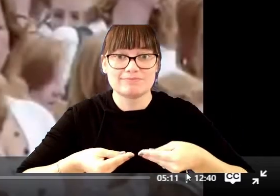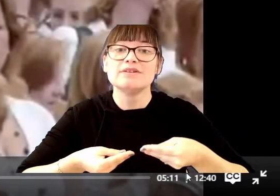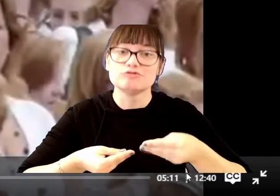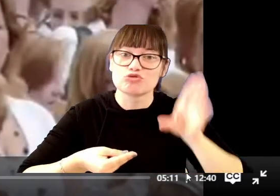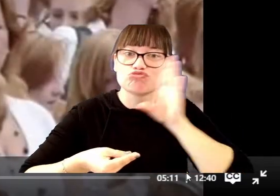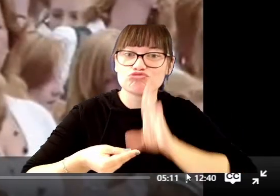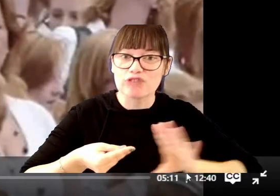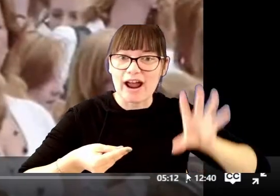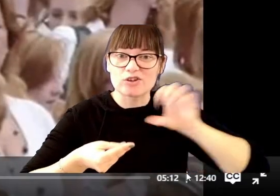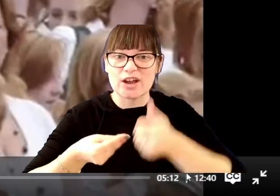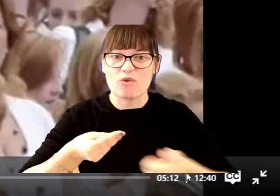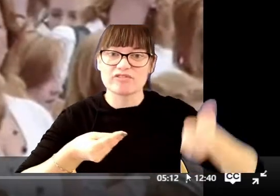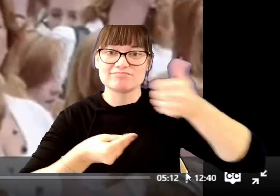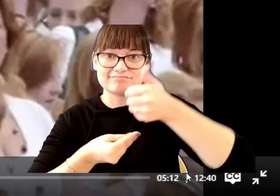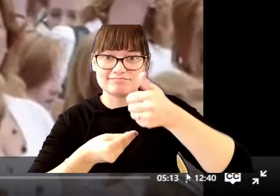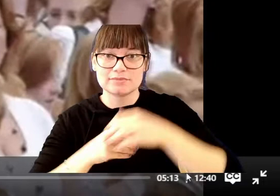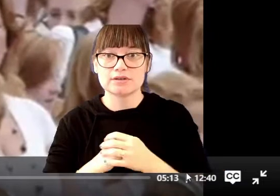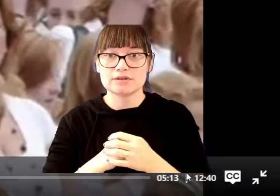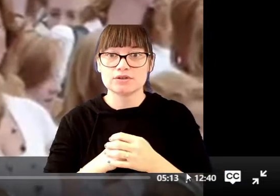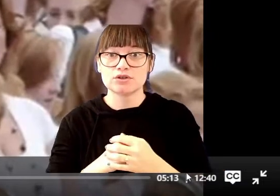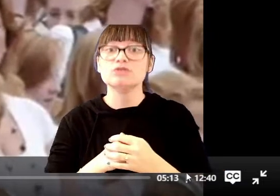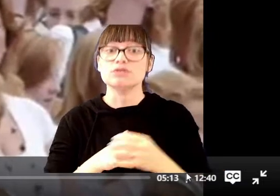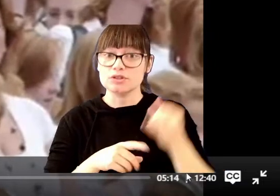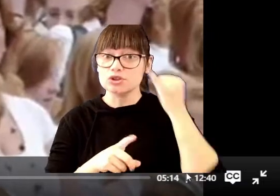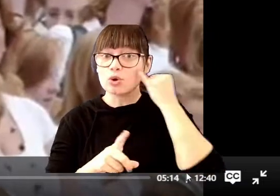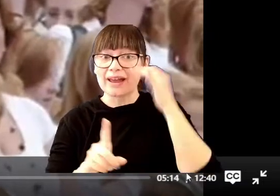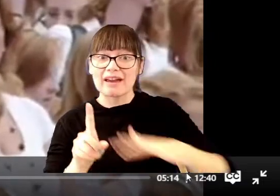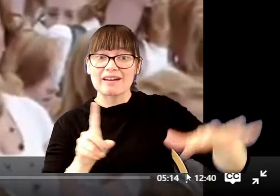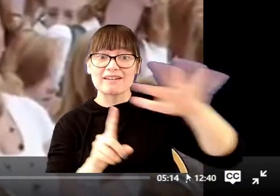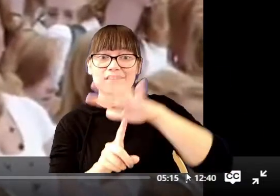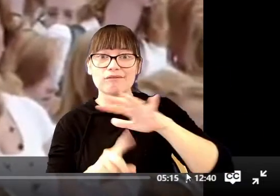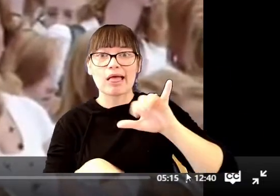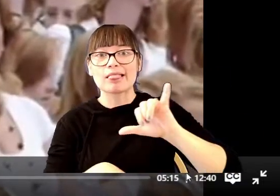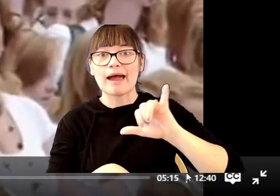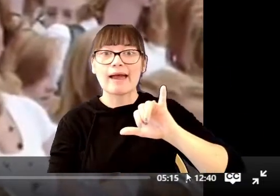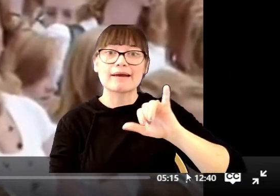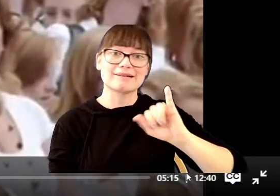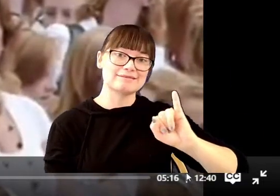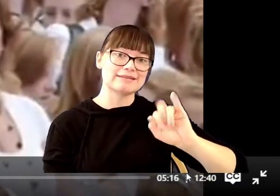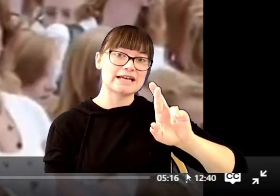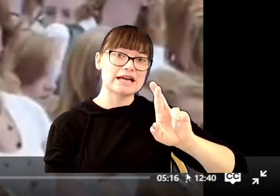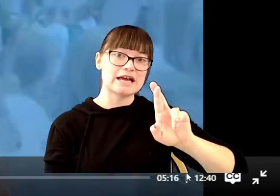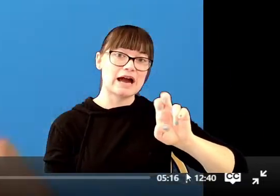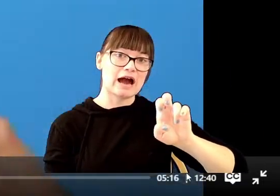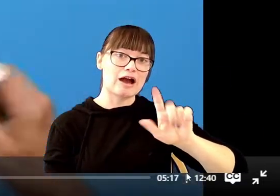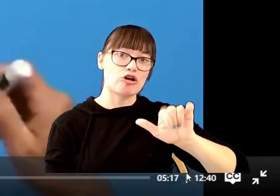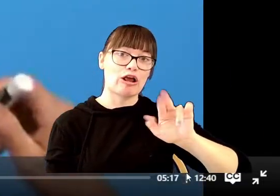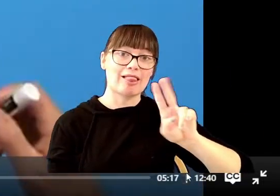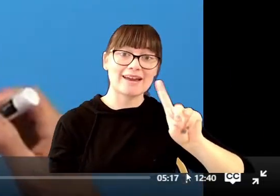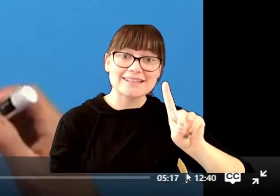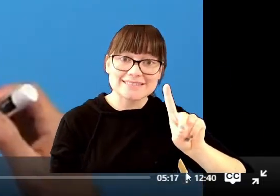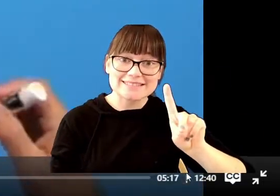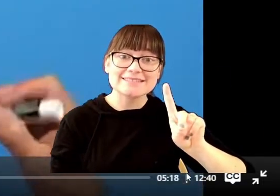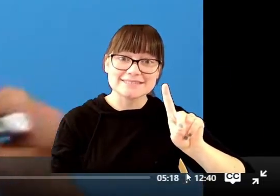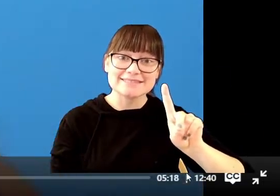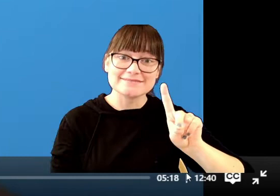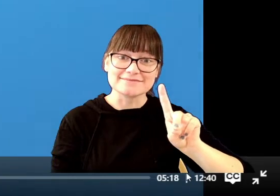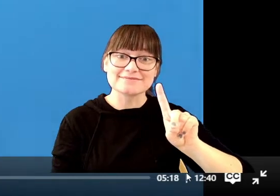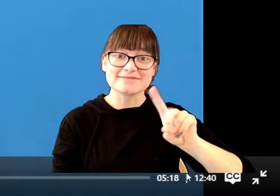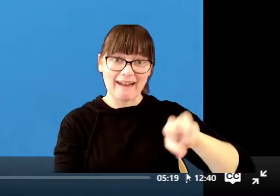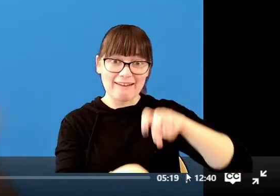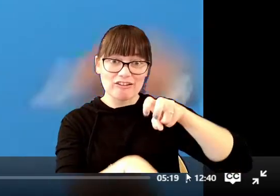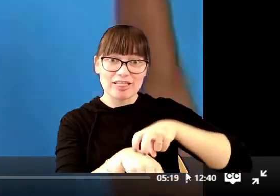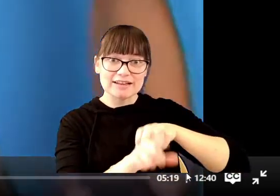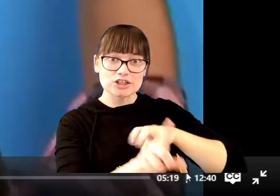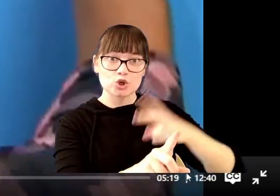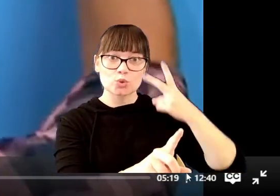where everybody has red hair, like in a population of Ireland, let's say, where red hair is very common, a lot of your parents are going